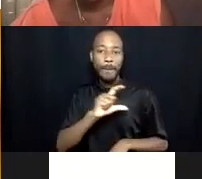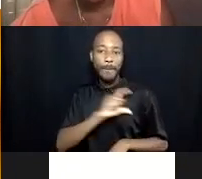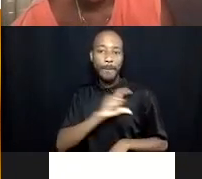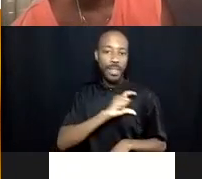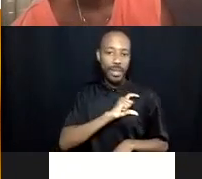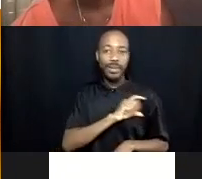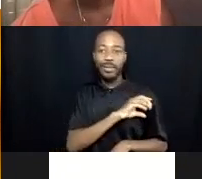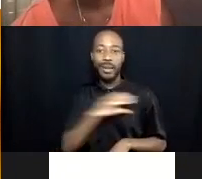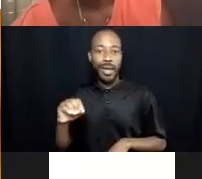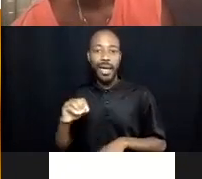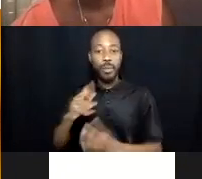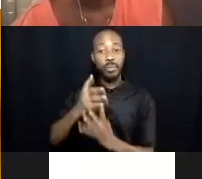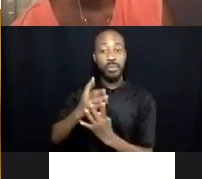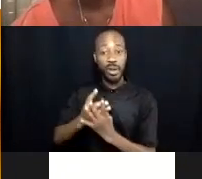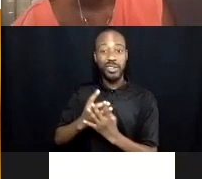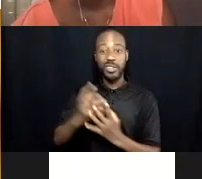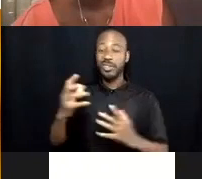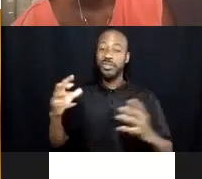my lifetime.